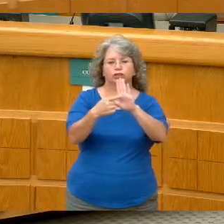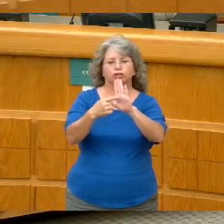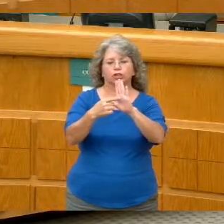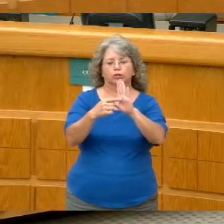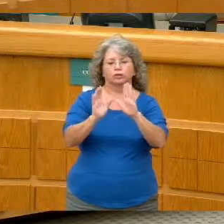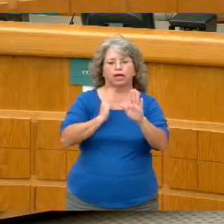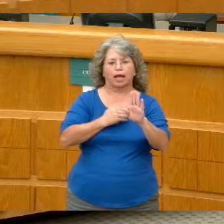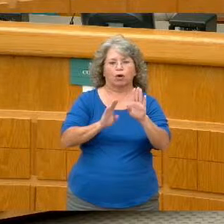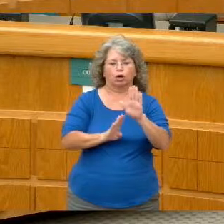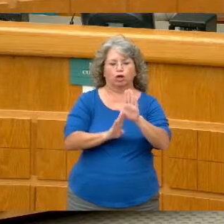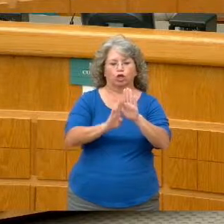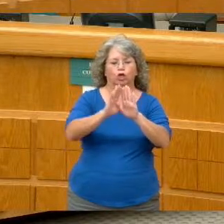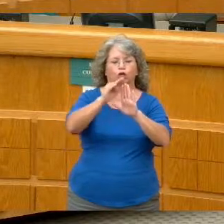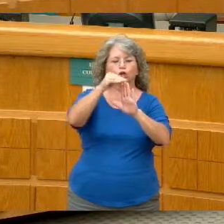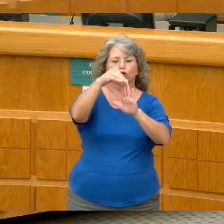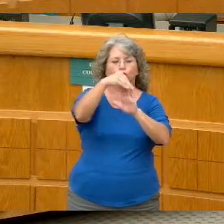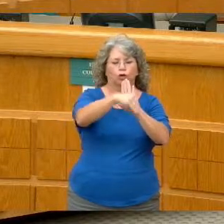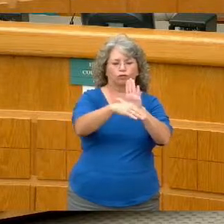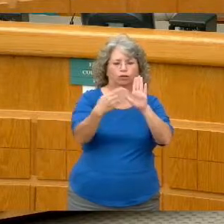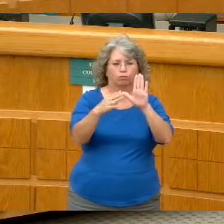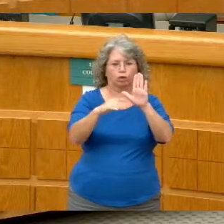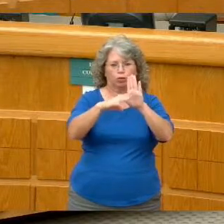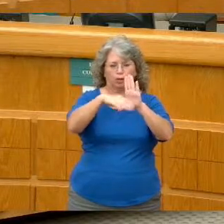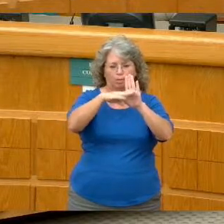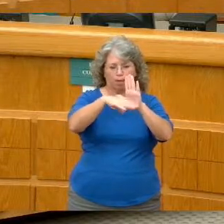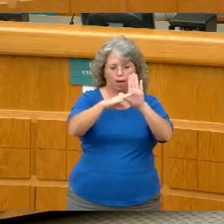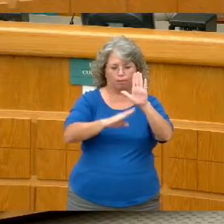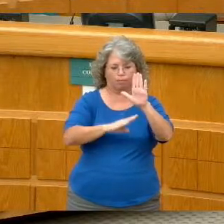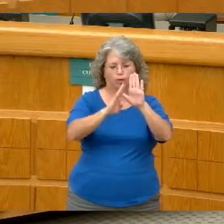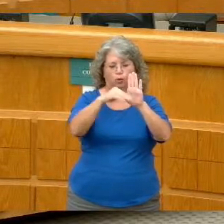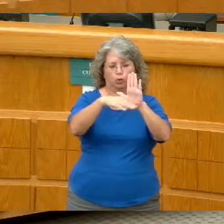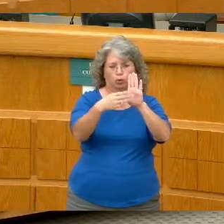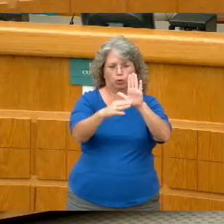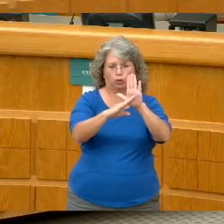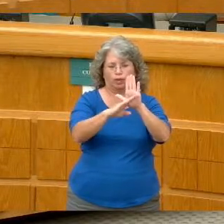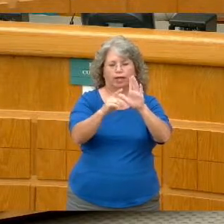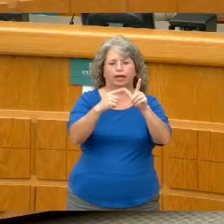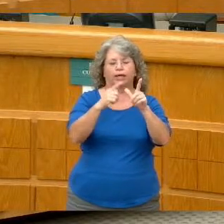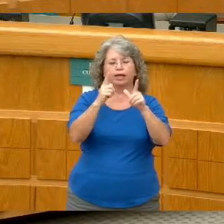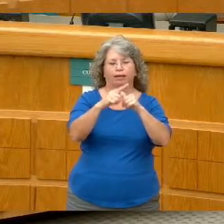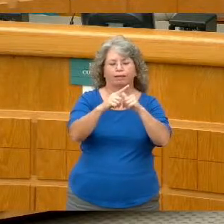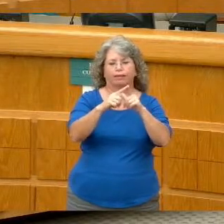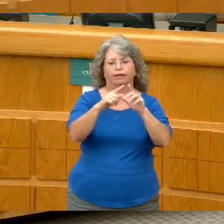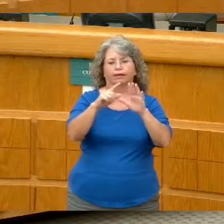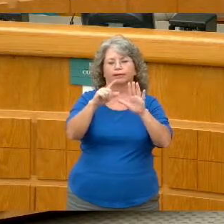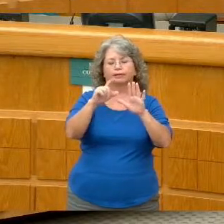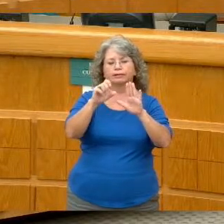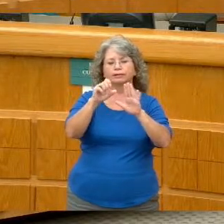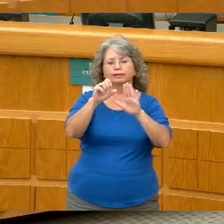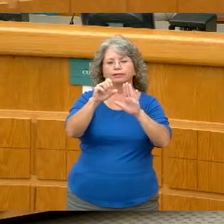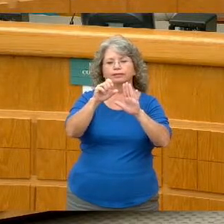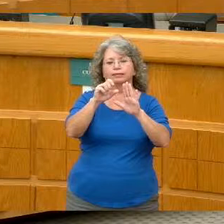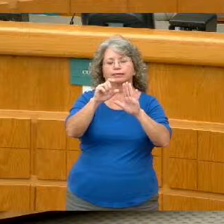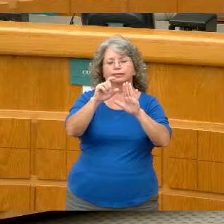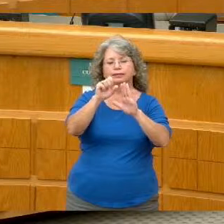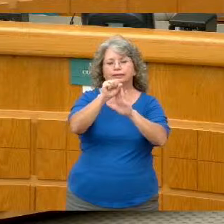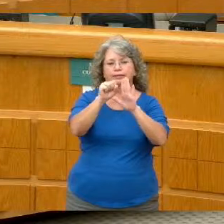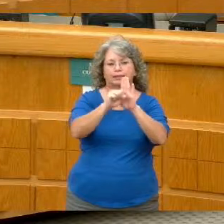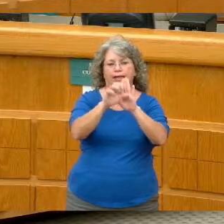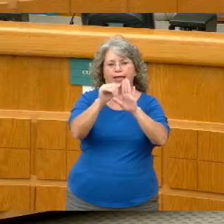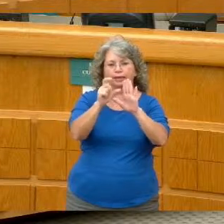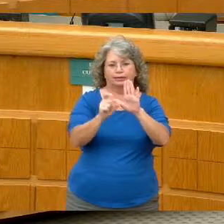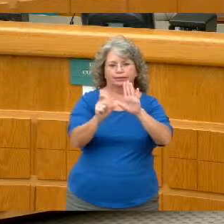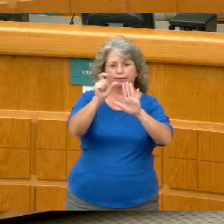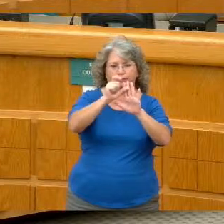it just basically shows the bell curve, and it shows the blue at the bottom, which are the cases, and then it shows the THT cases on